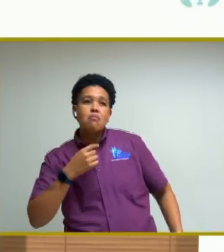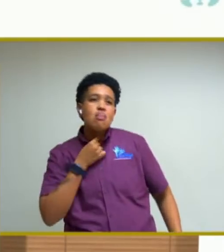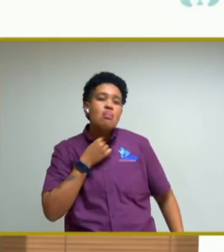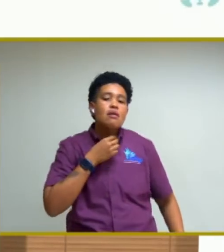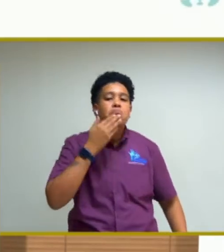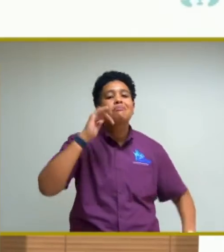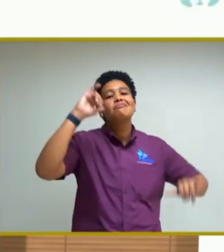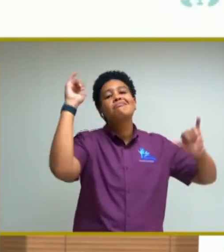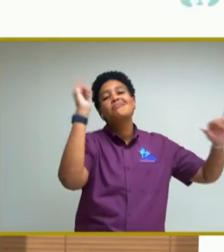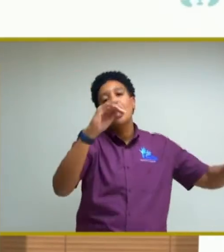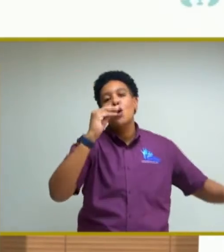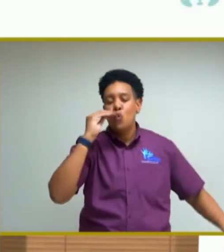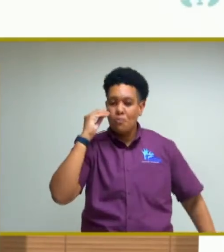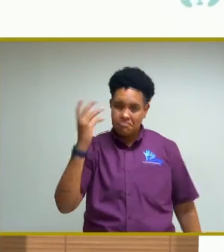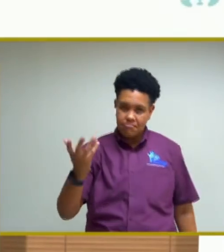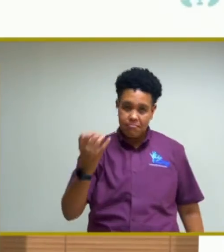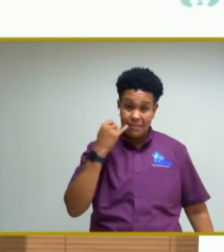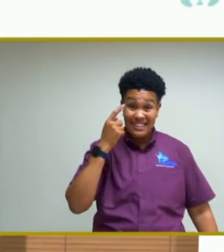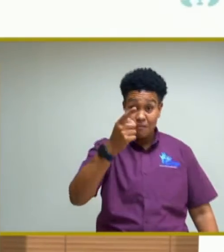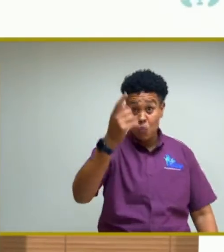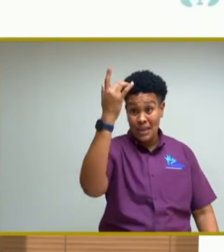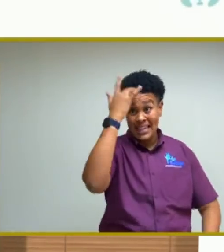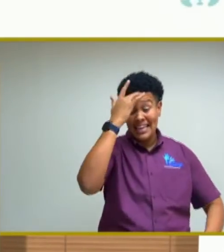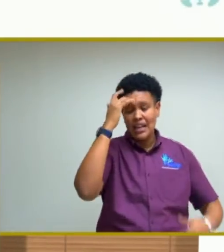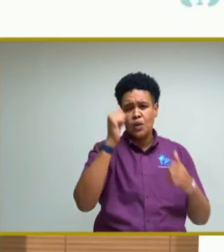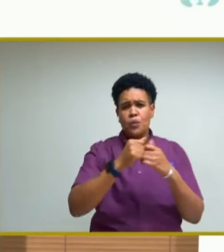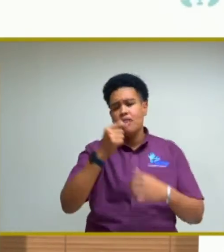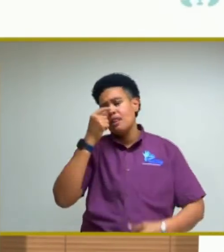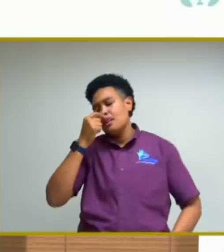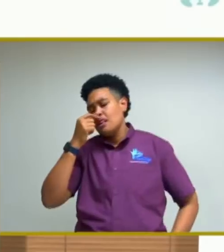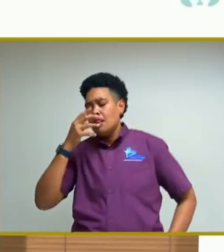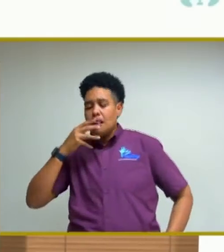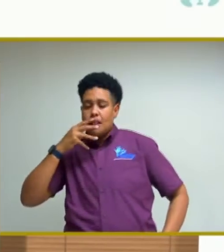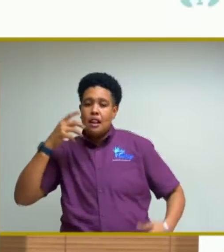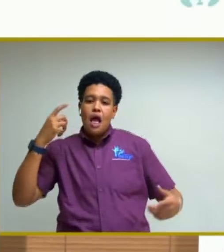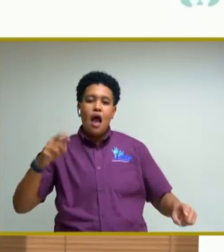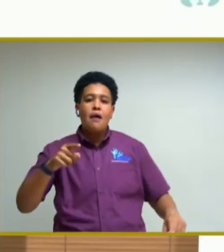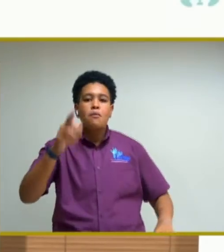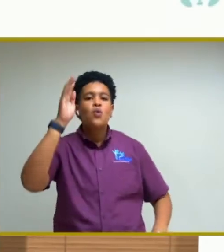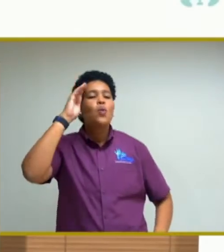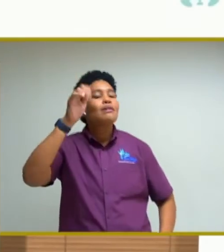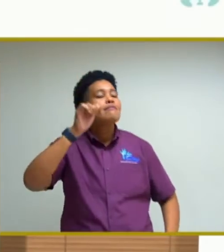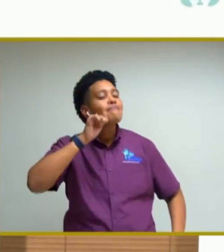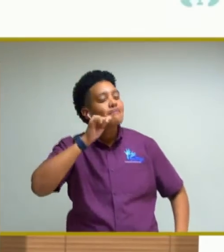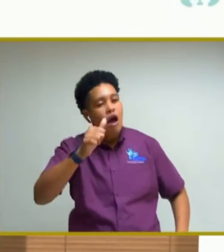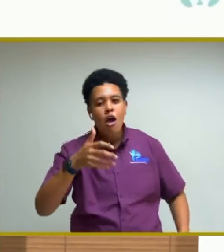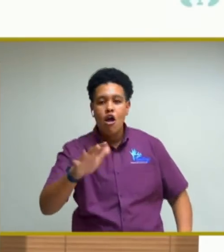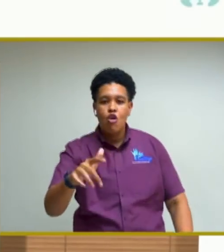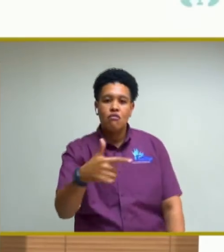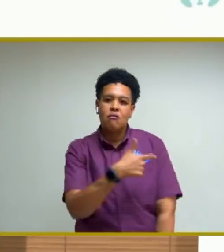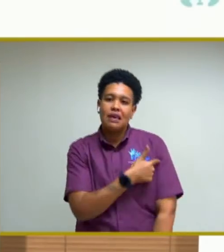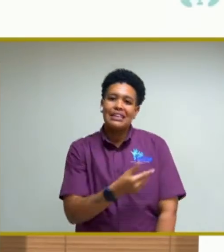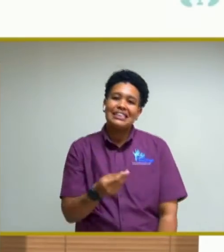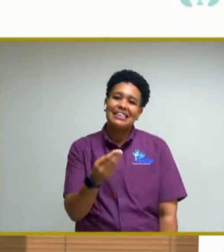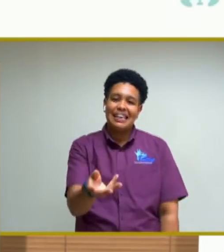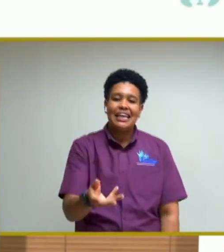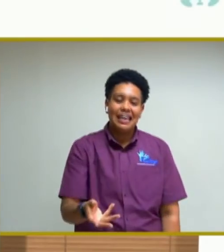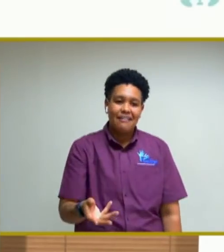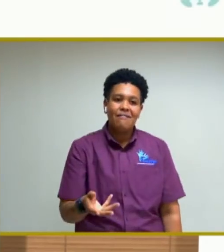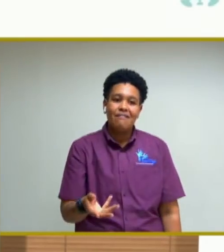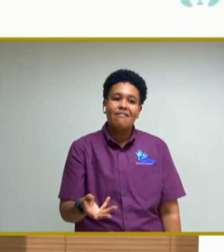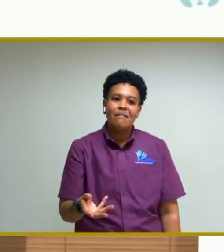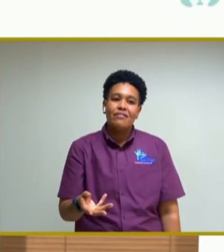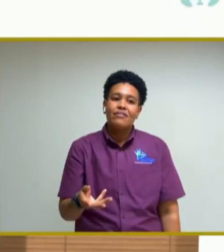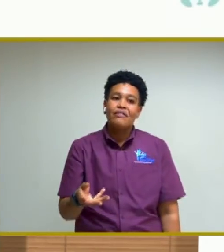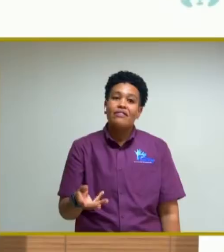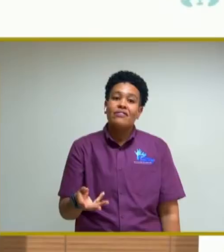home. If you are ill with flu-like symptoms, you will not receive vaccination at